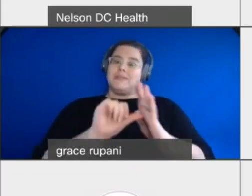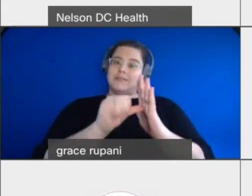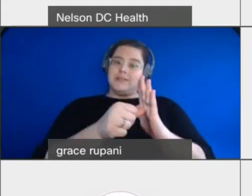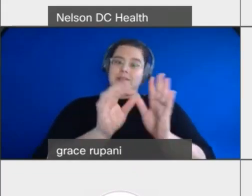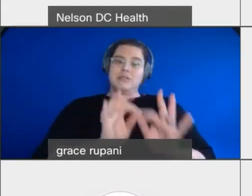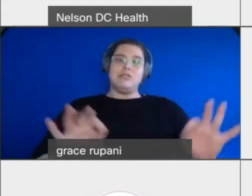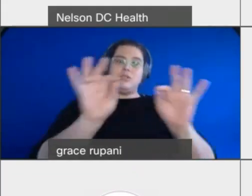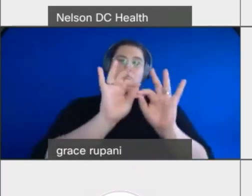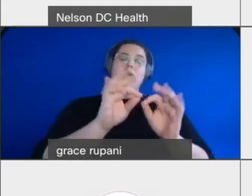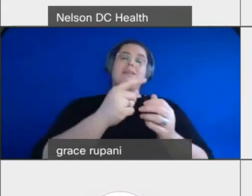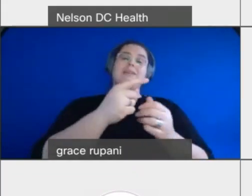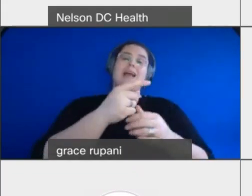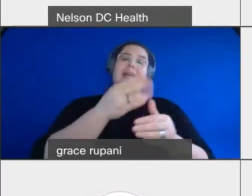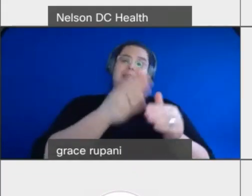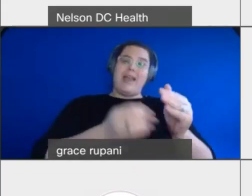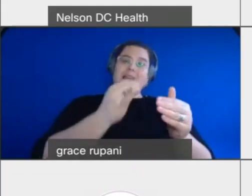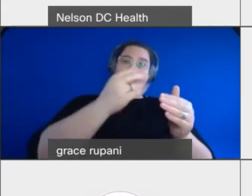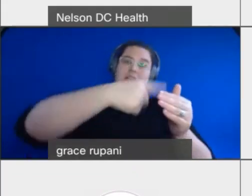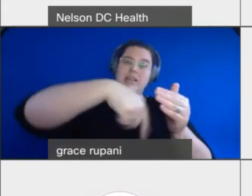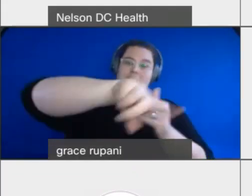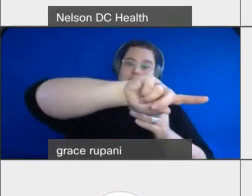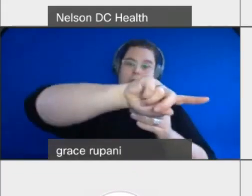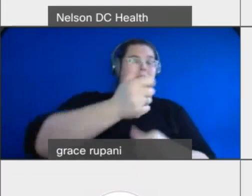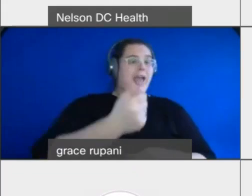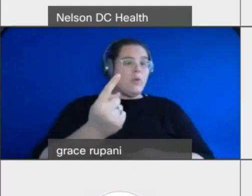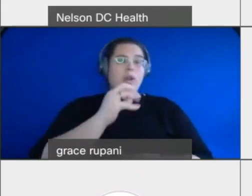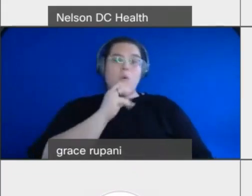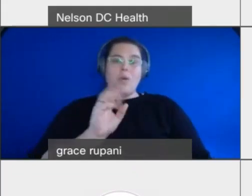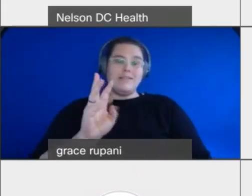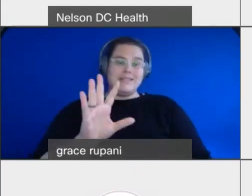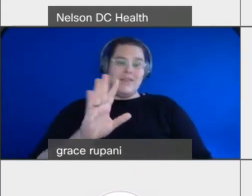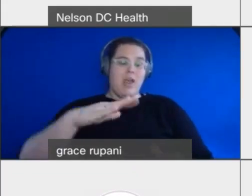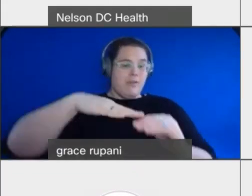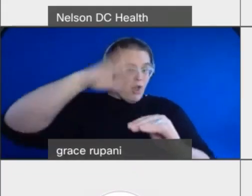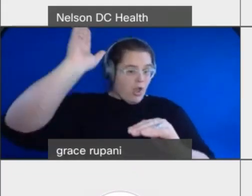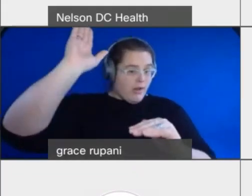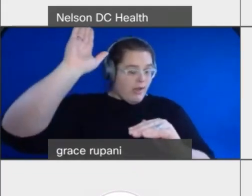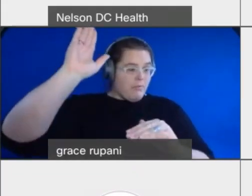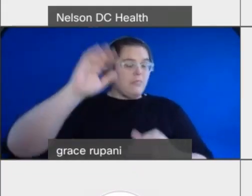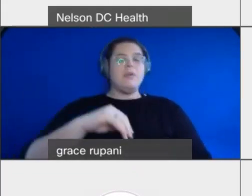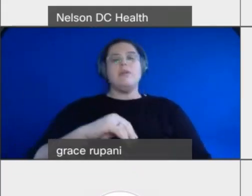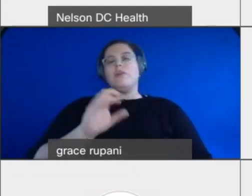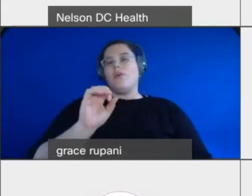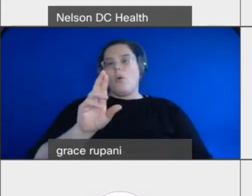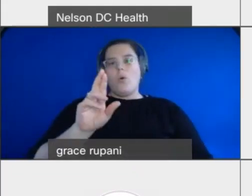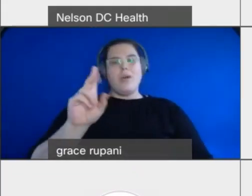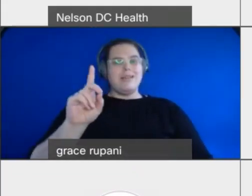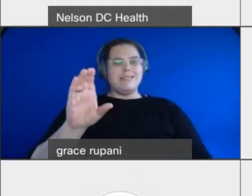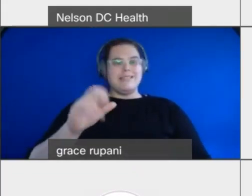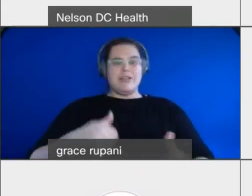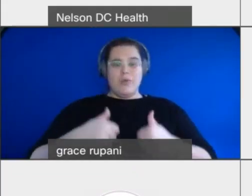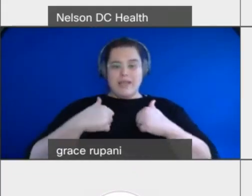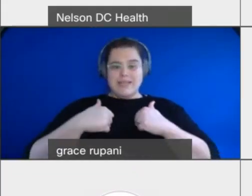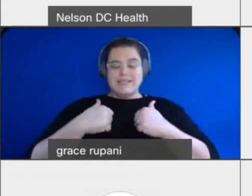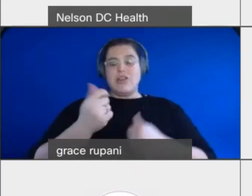and older who live in the district or district residents 65 and older. So for folks supported